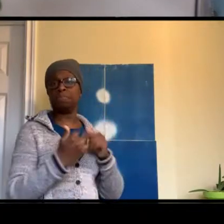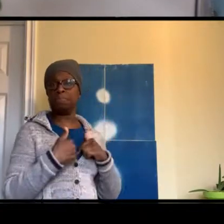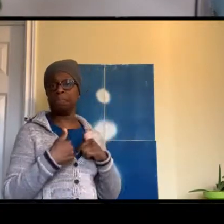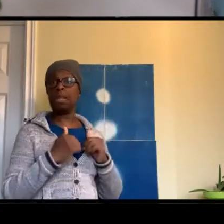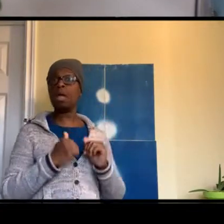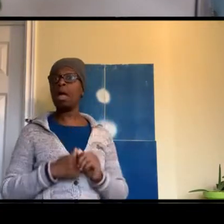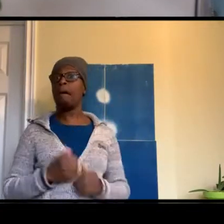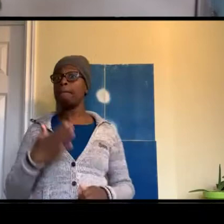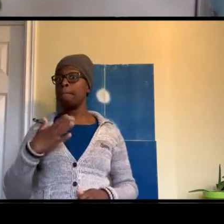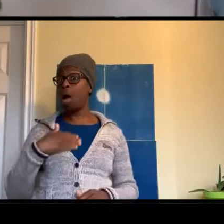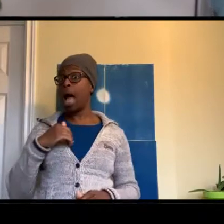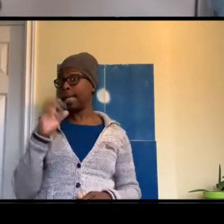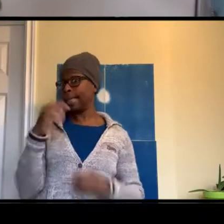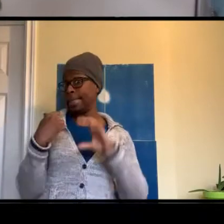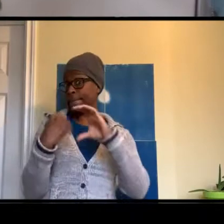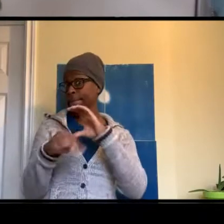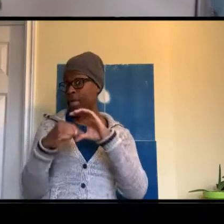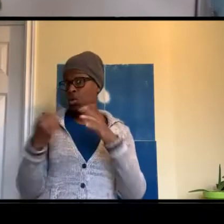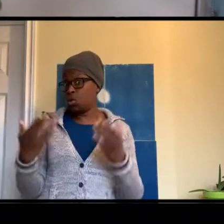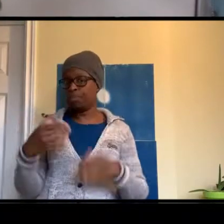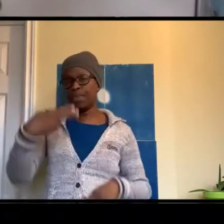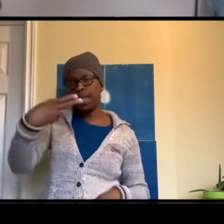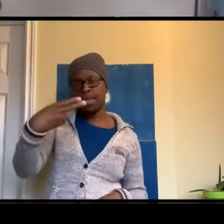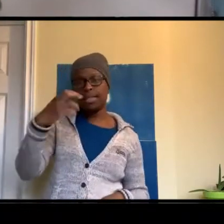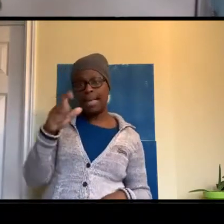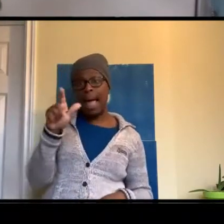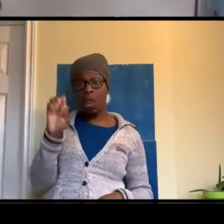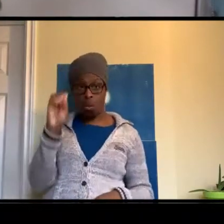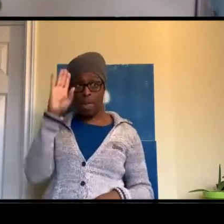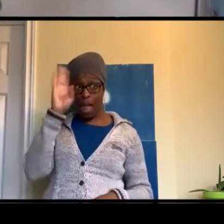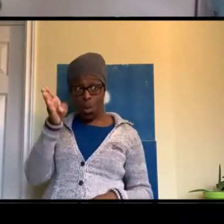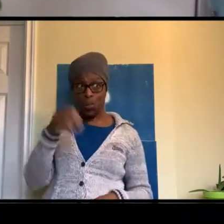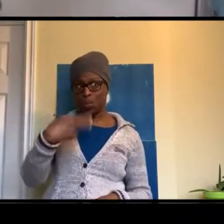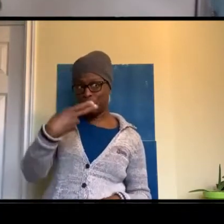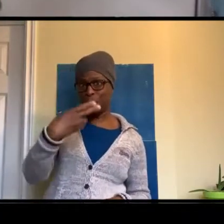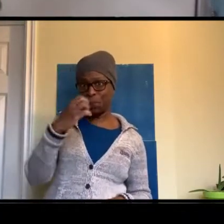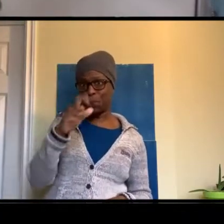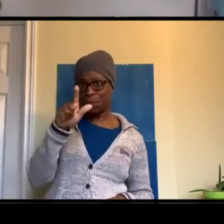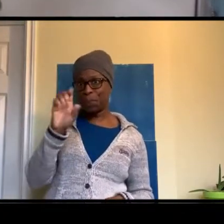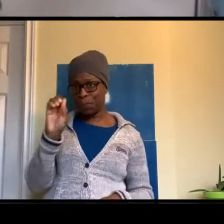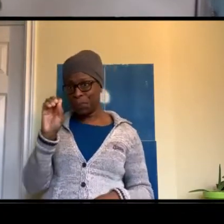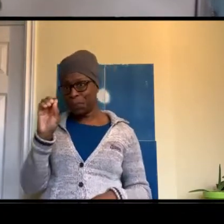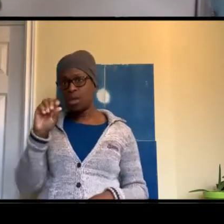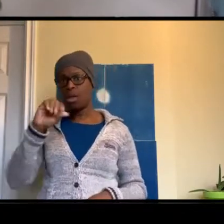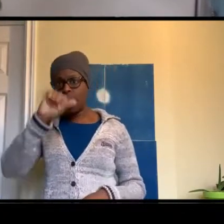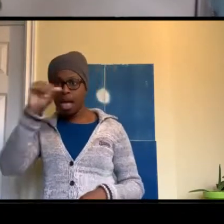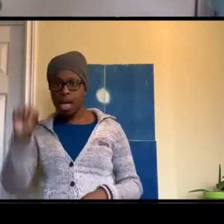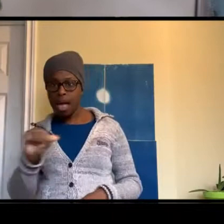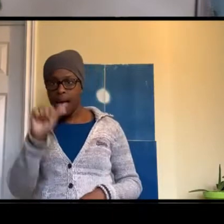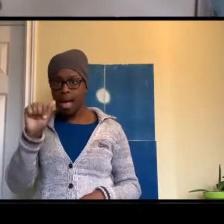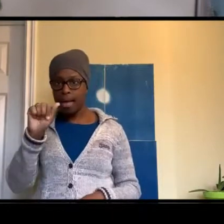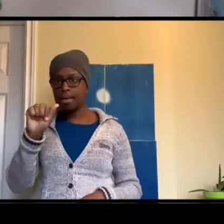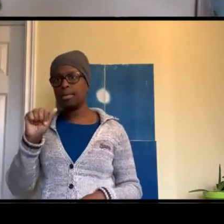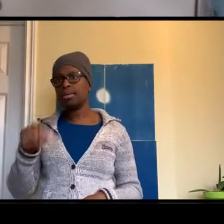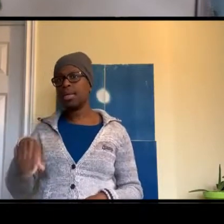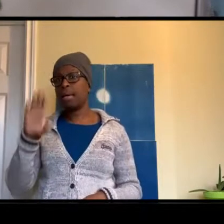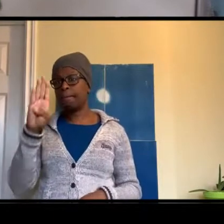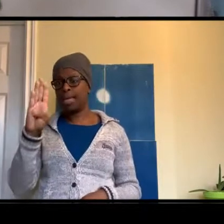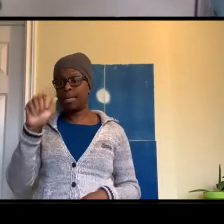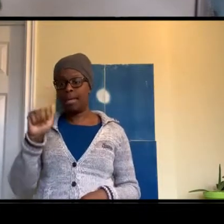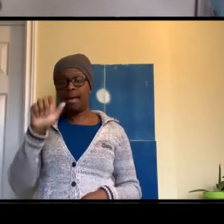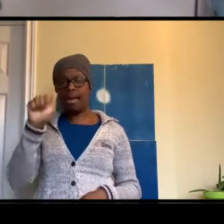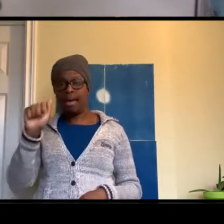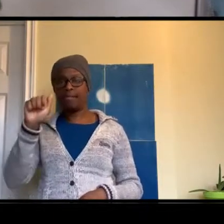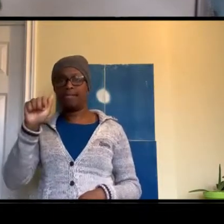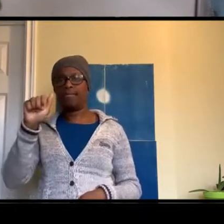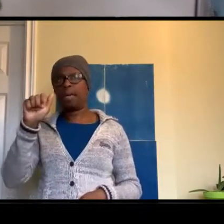don't know the answer, which I probably don't, I will find the answer for you, help facilitate that process. So let's